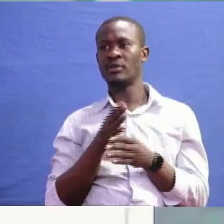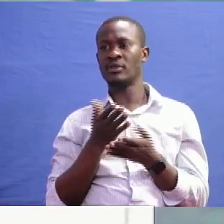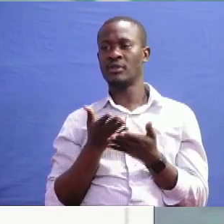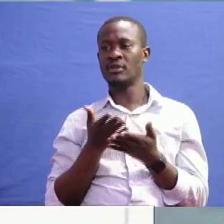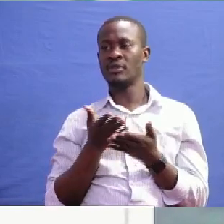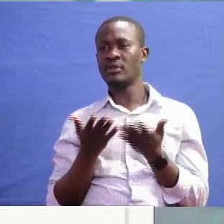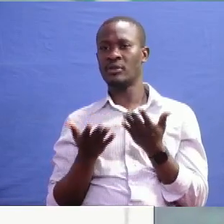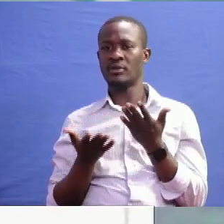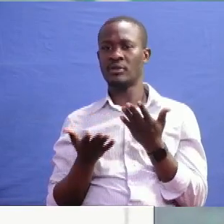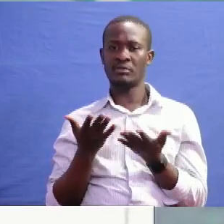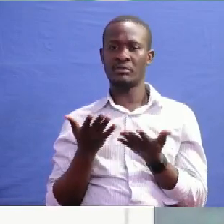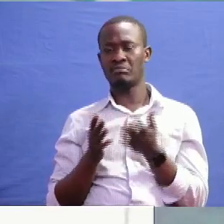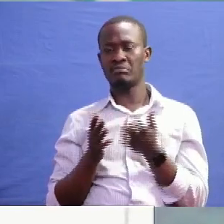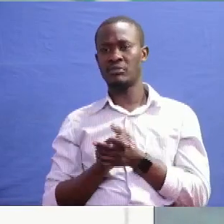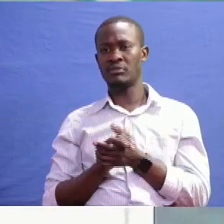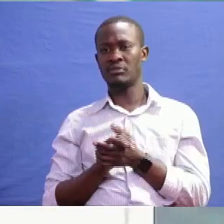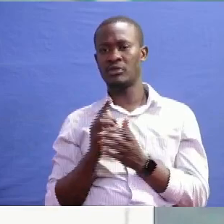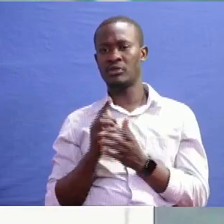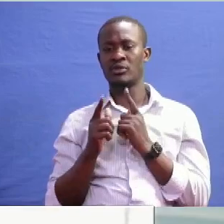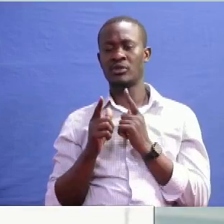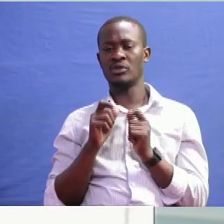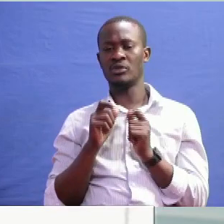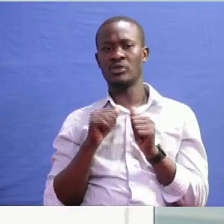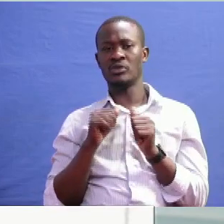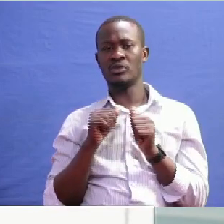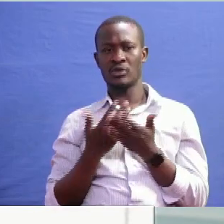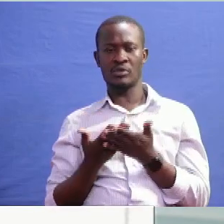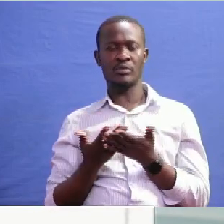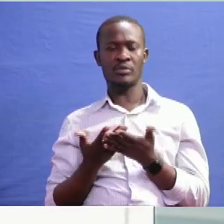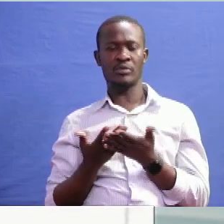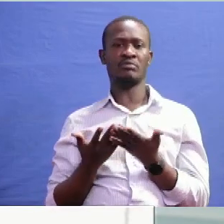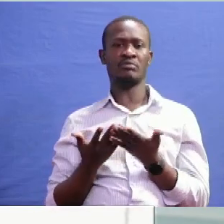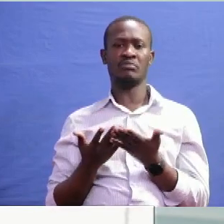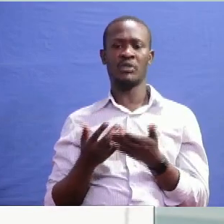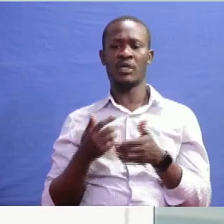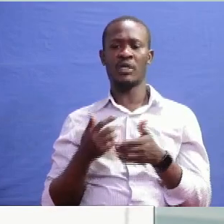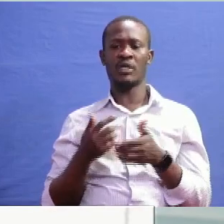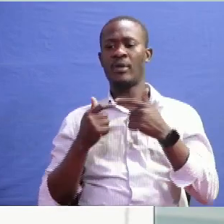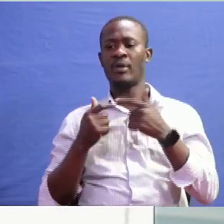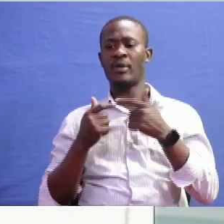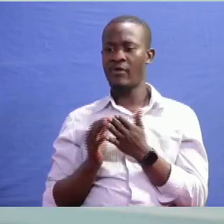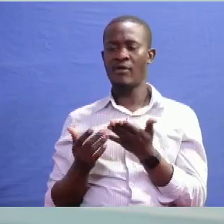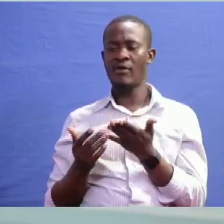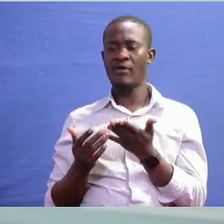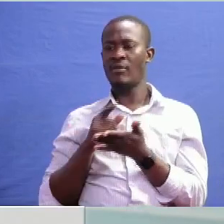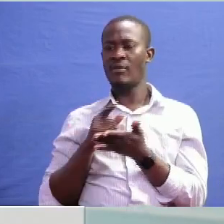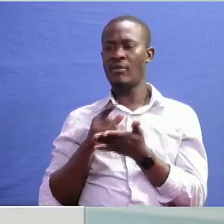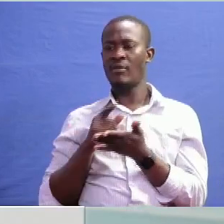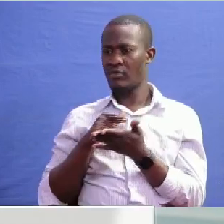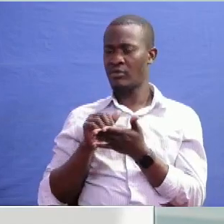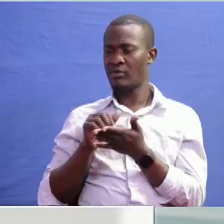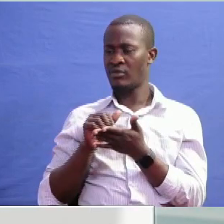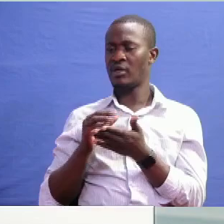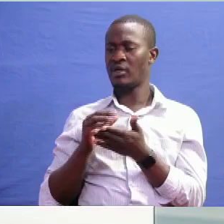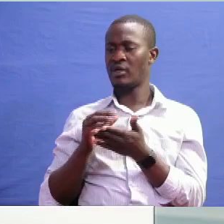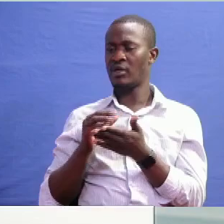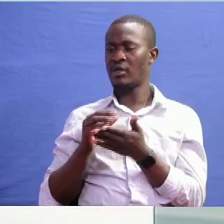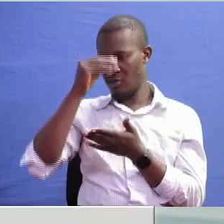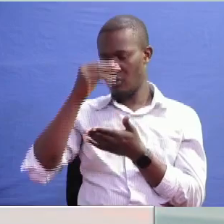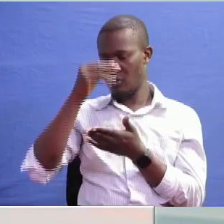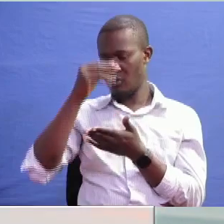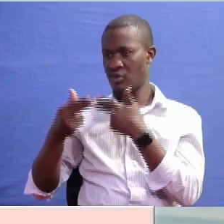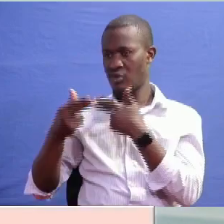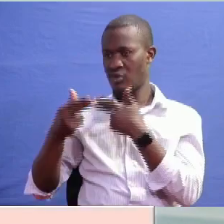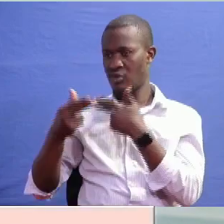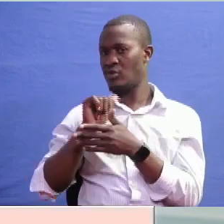is almost zero. Well, talking about the margin of error here, and of course, a student of history will tell you,